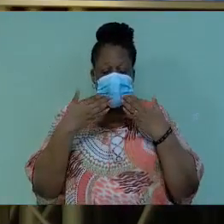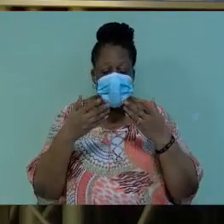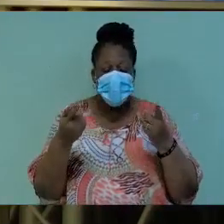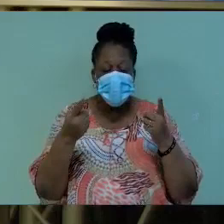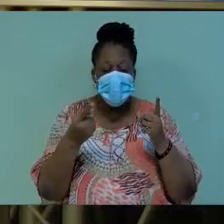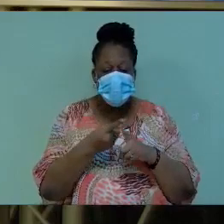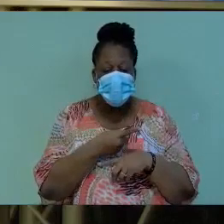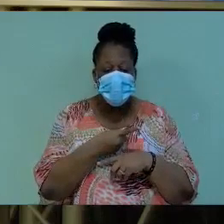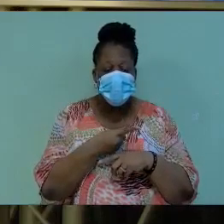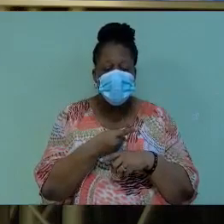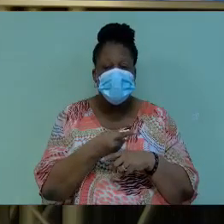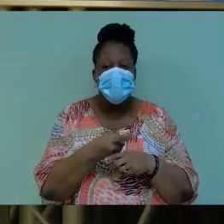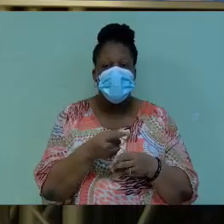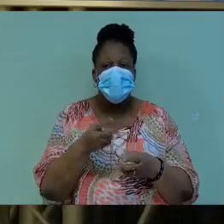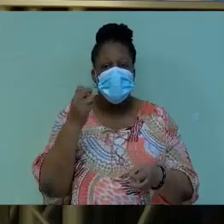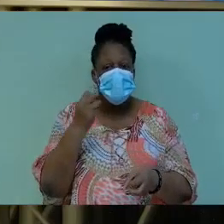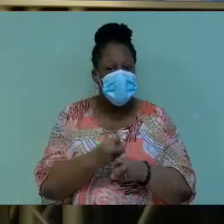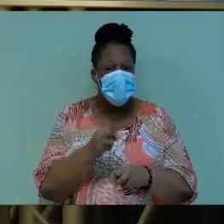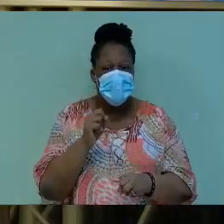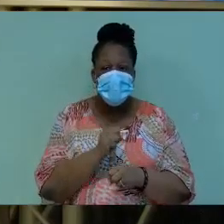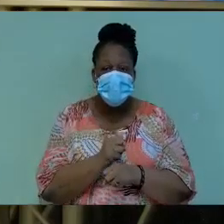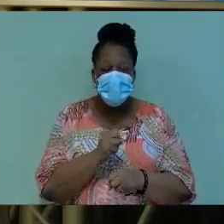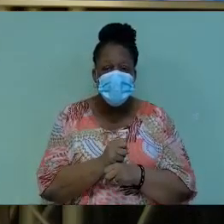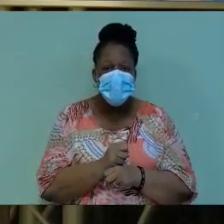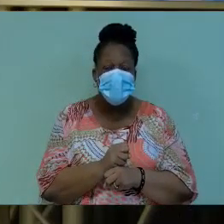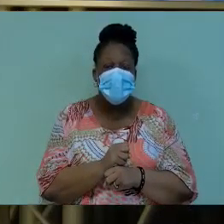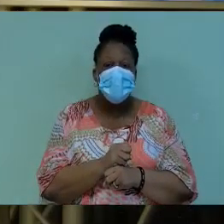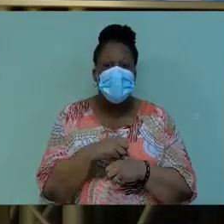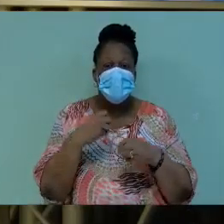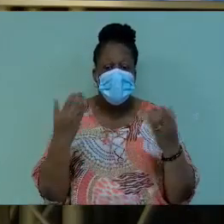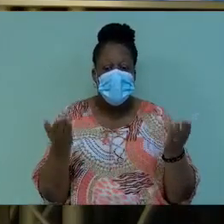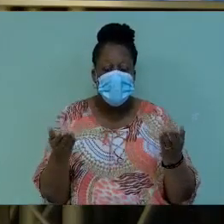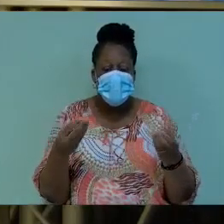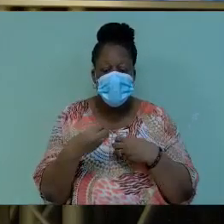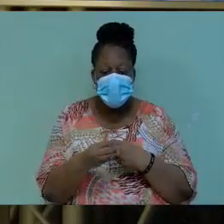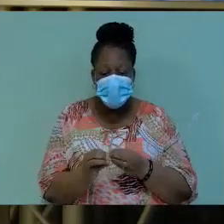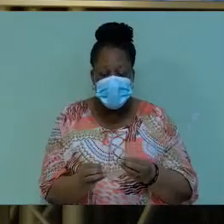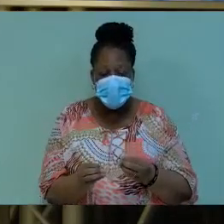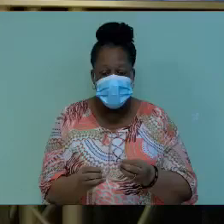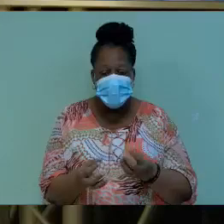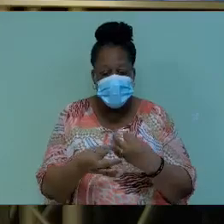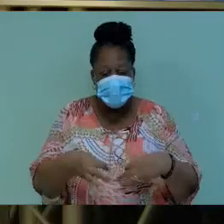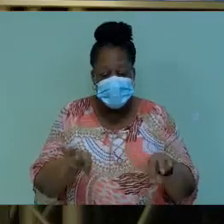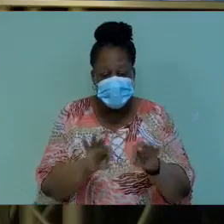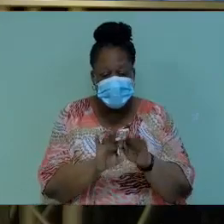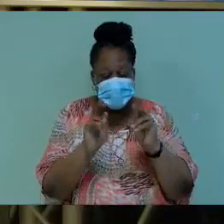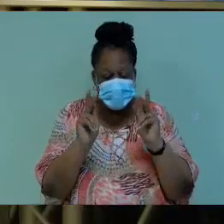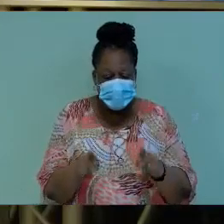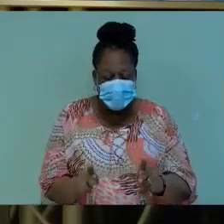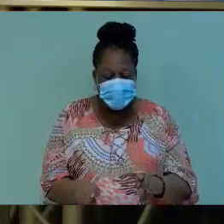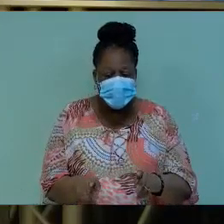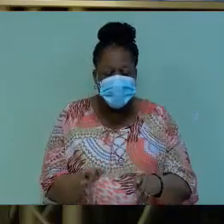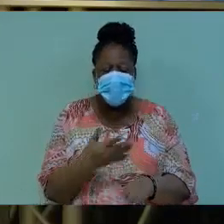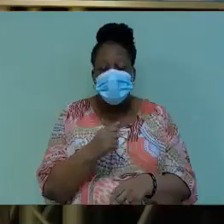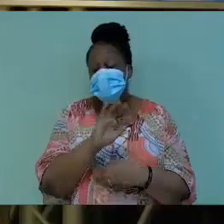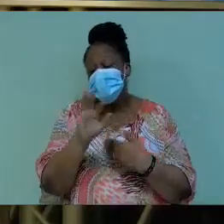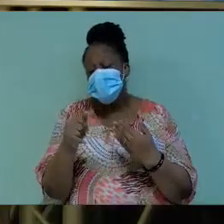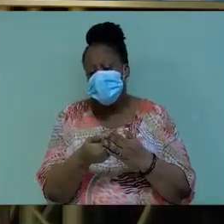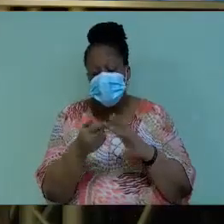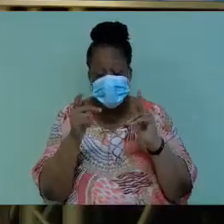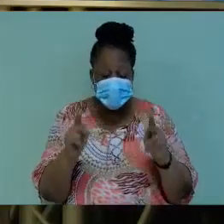HEOC, our frontline workers and security forces, and by extension, you, the community.